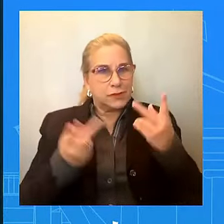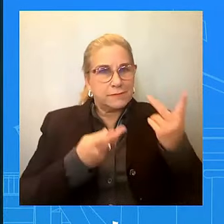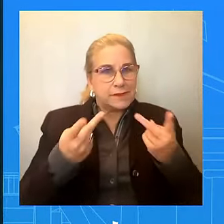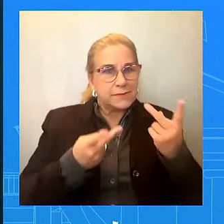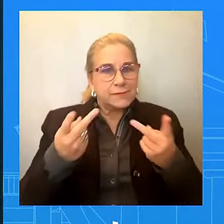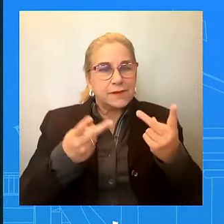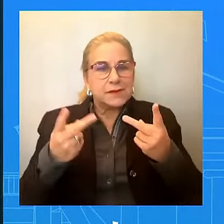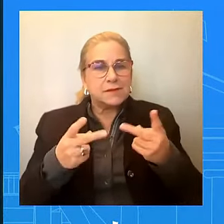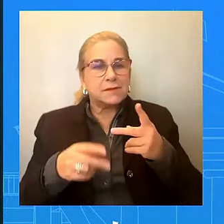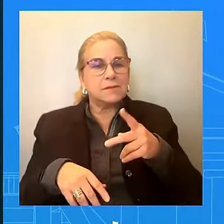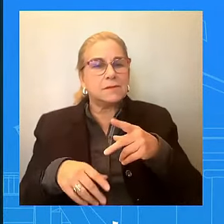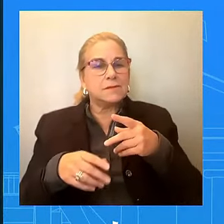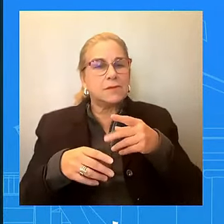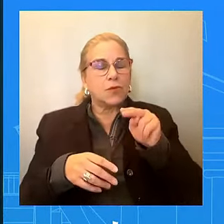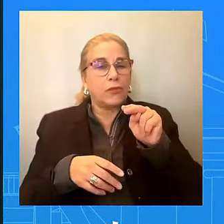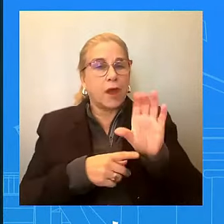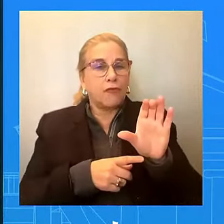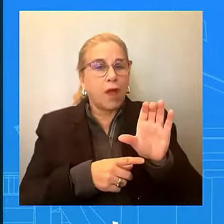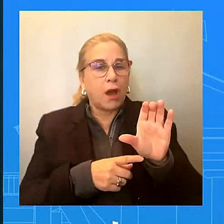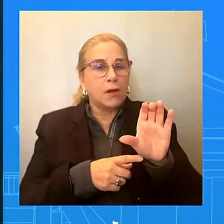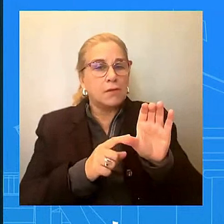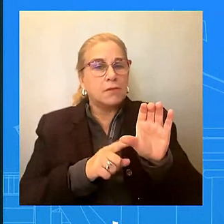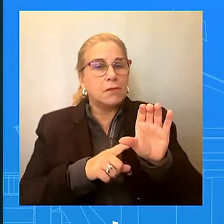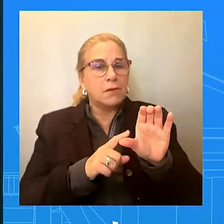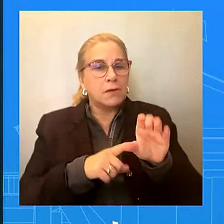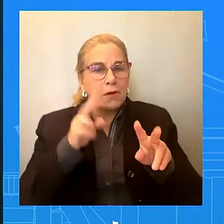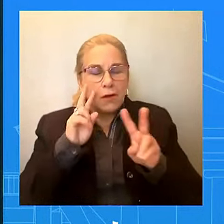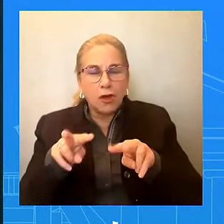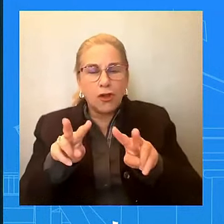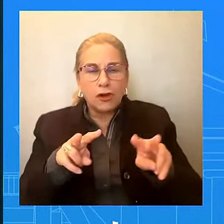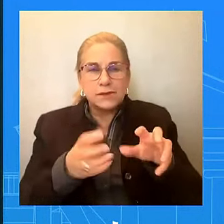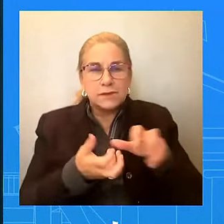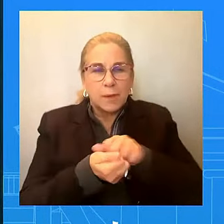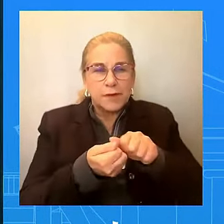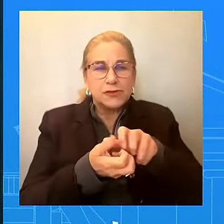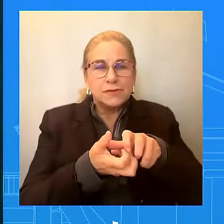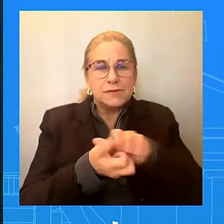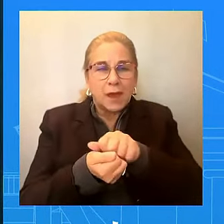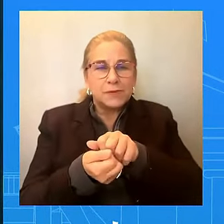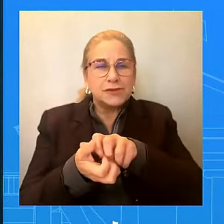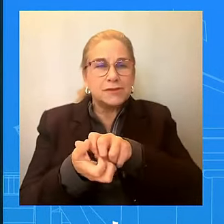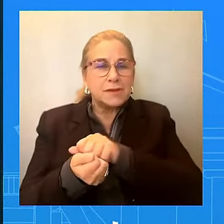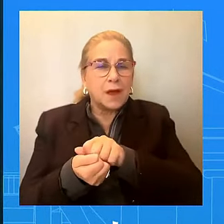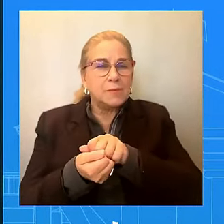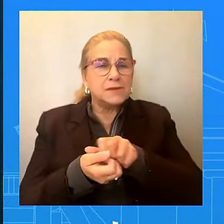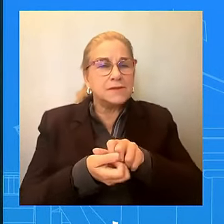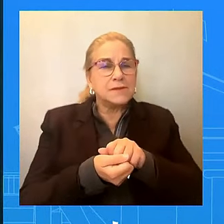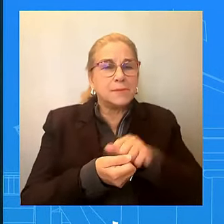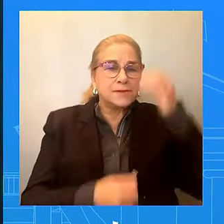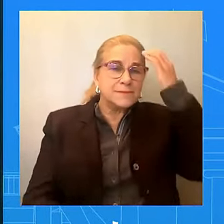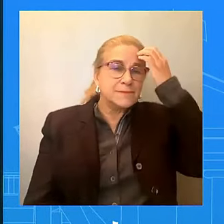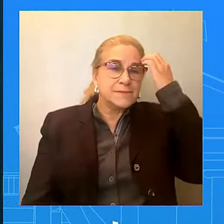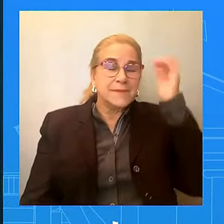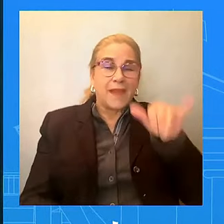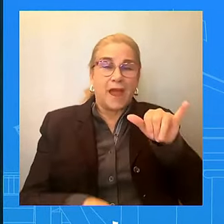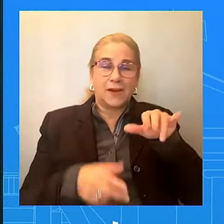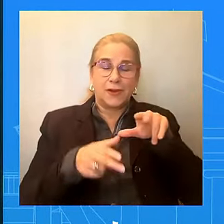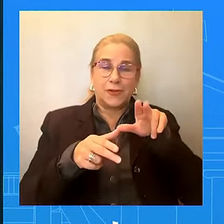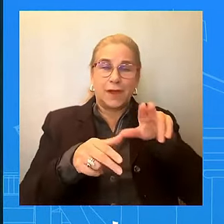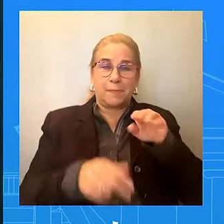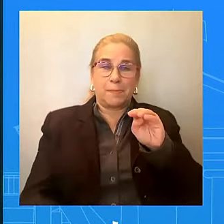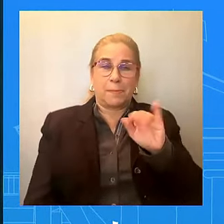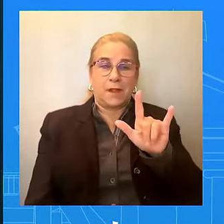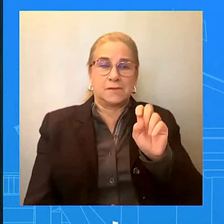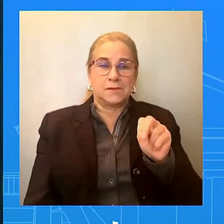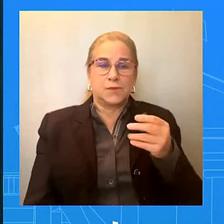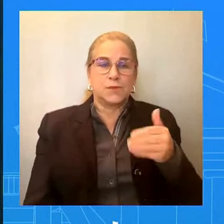Hurricane Milton, we won't have all of the answers right now, but we want to provide as much information as we